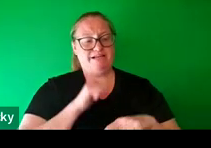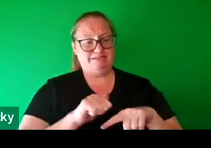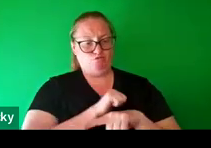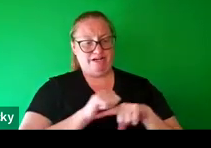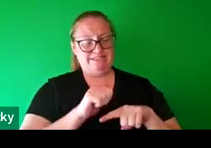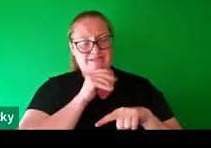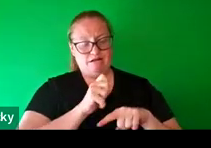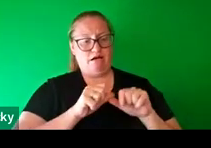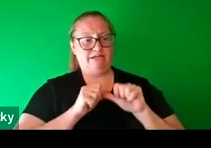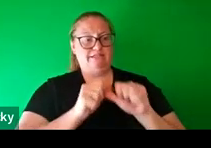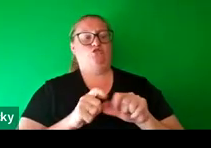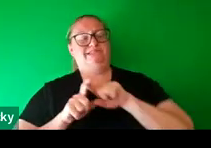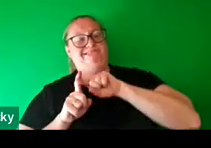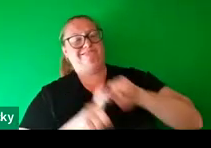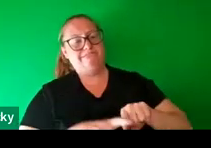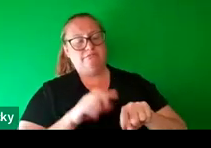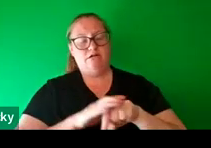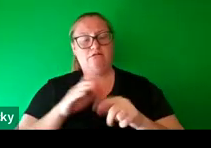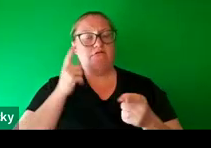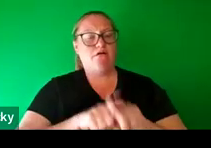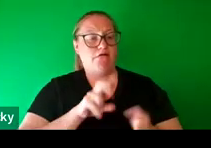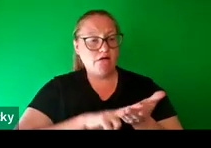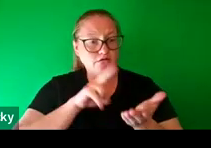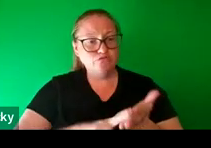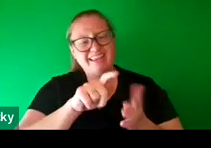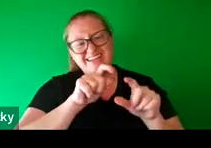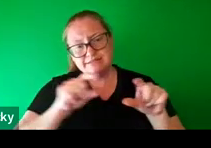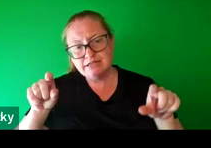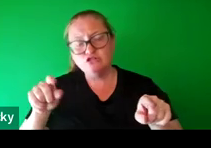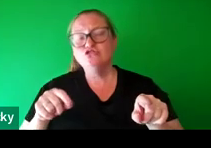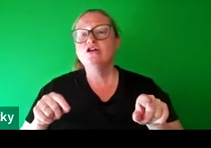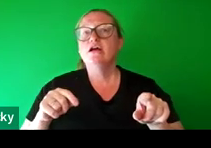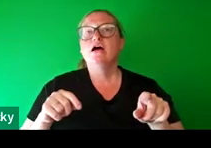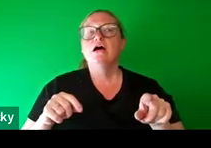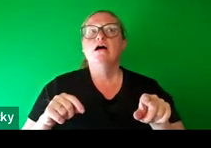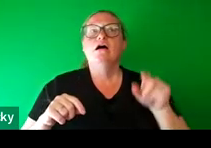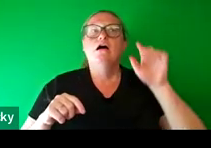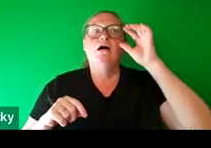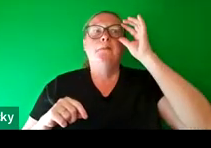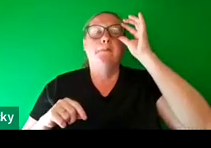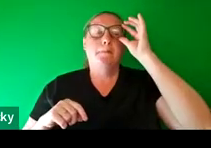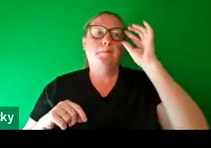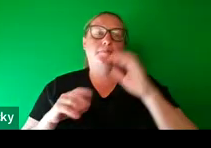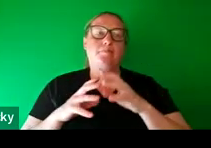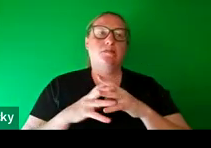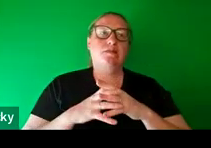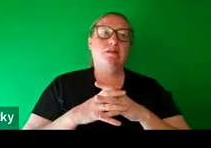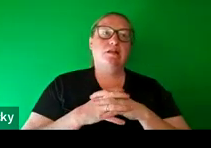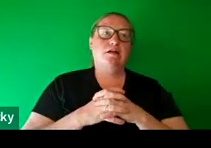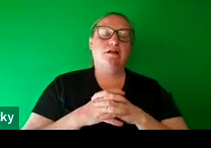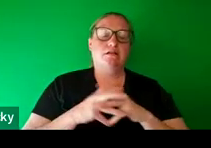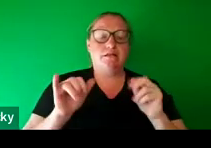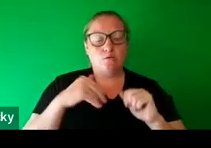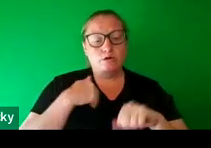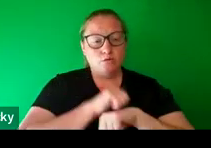over relying on contracts, right? And so, like, even in this section, I mean, where, you know, like, we're working